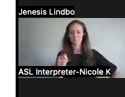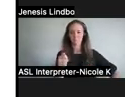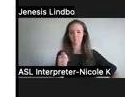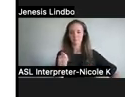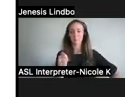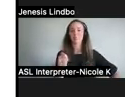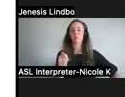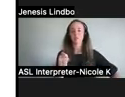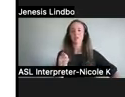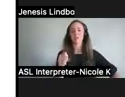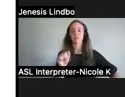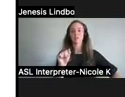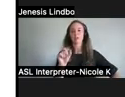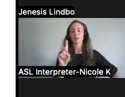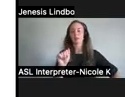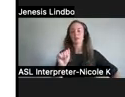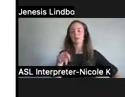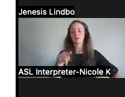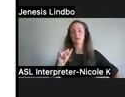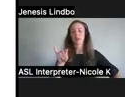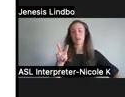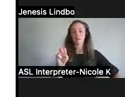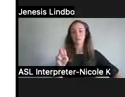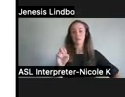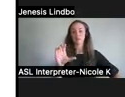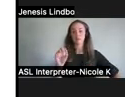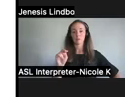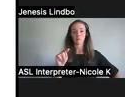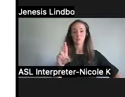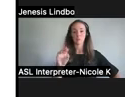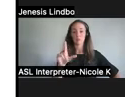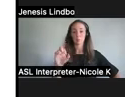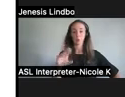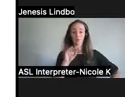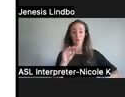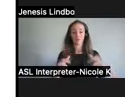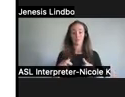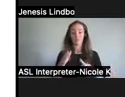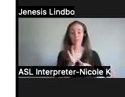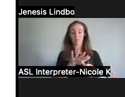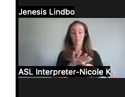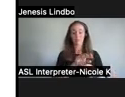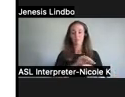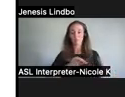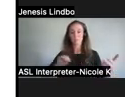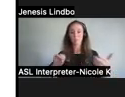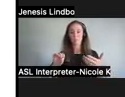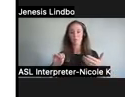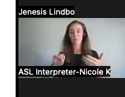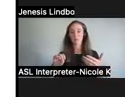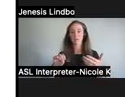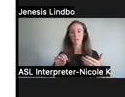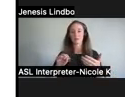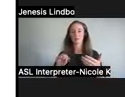get an adaptive controller where the buttons from the left side are moved to the right side. So over here, there's